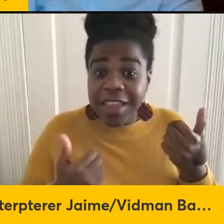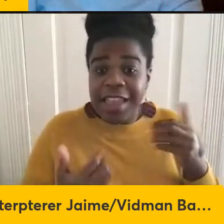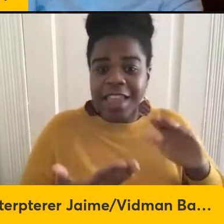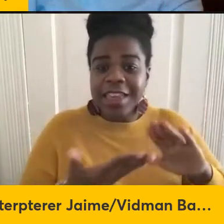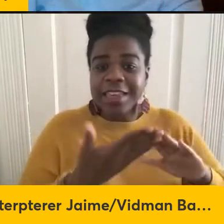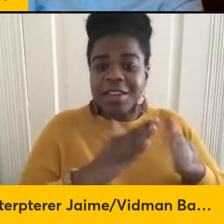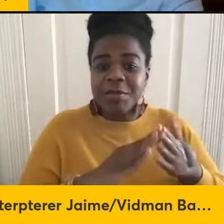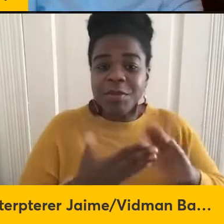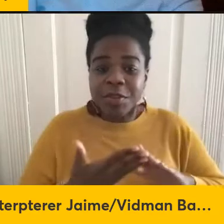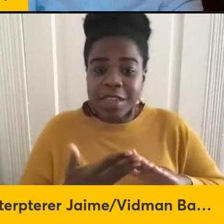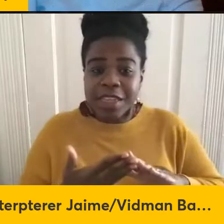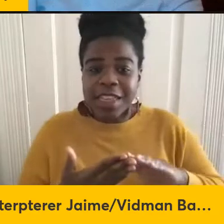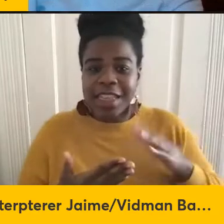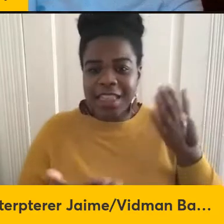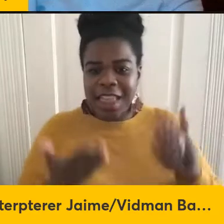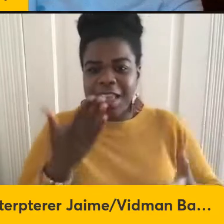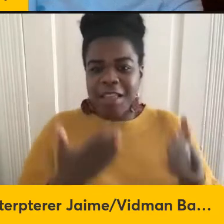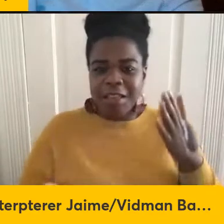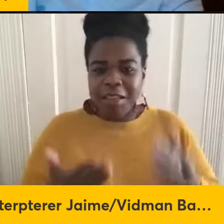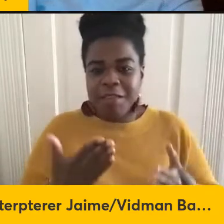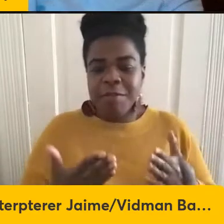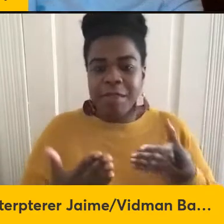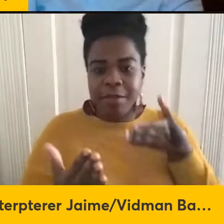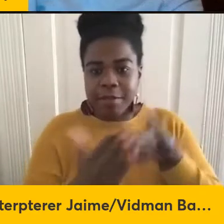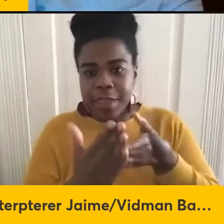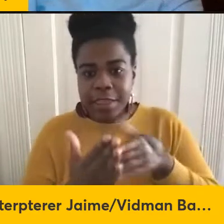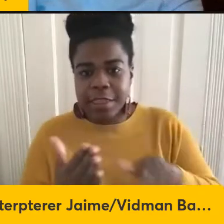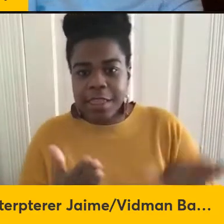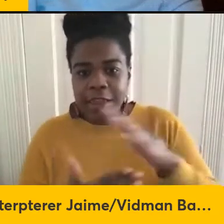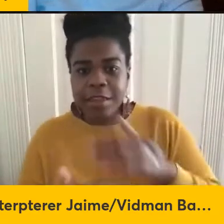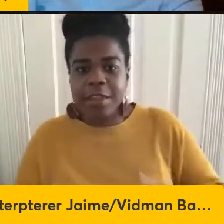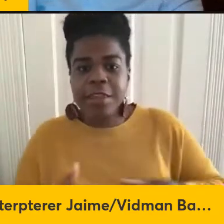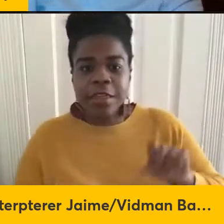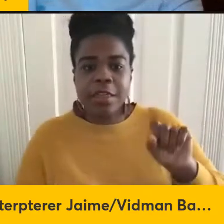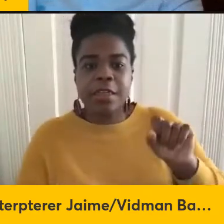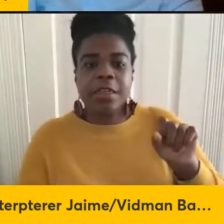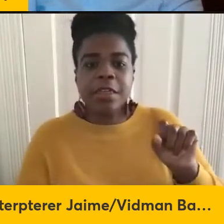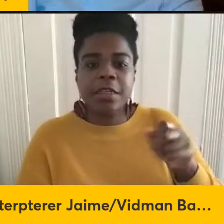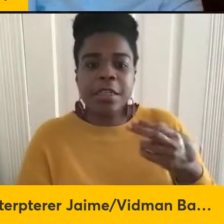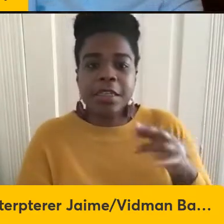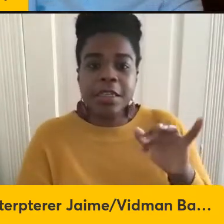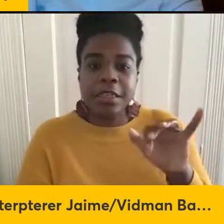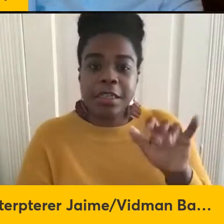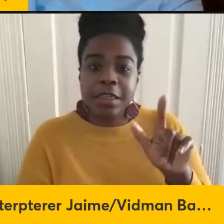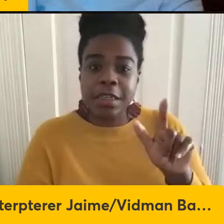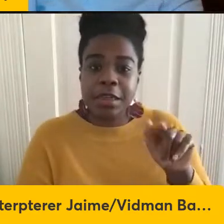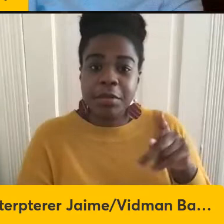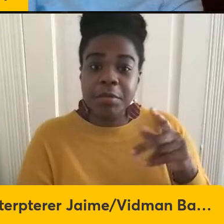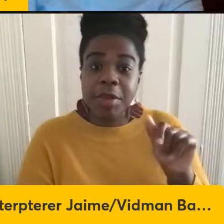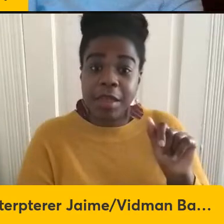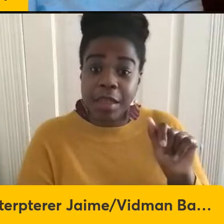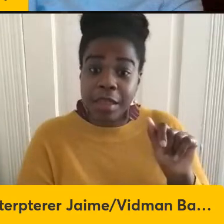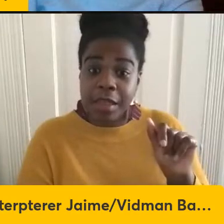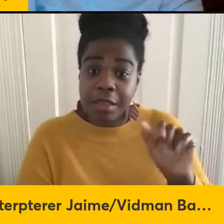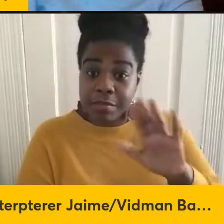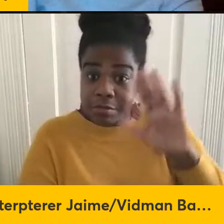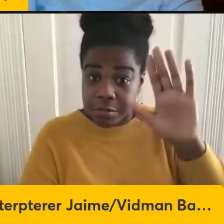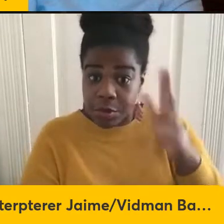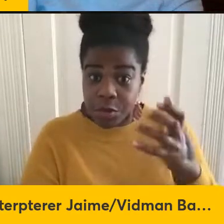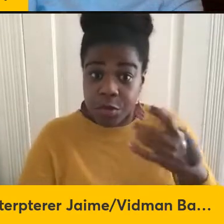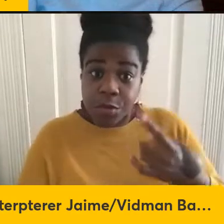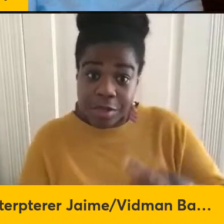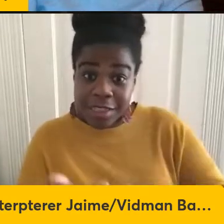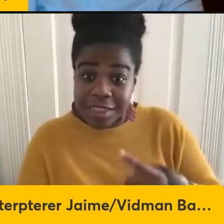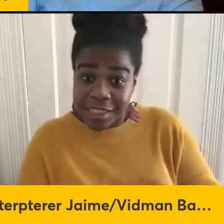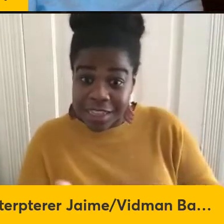be hostile to their existence. So Shilpa, I see you have your hand up. Do you want to talk about the top-down